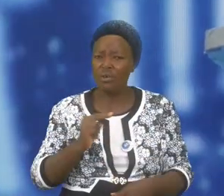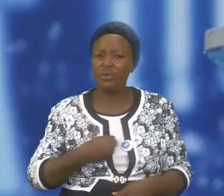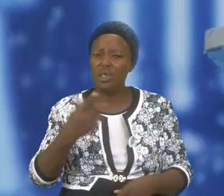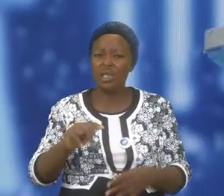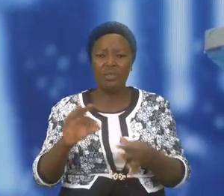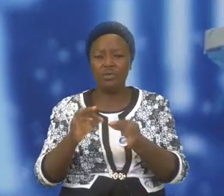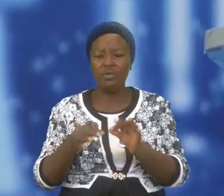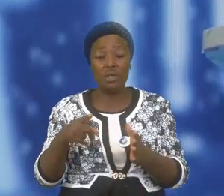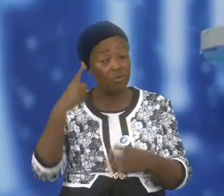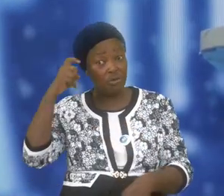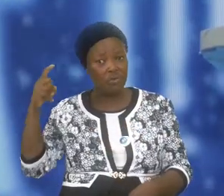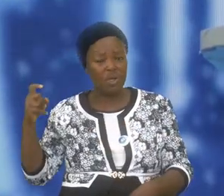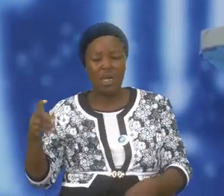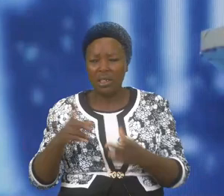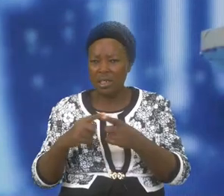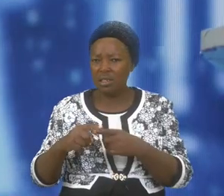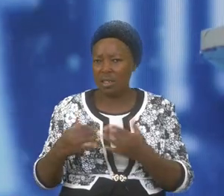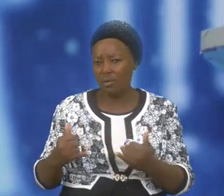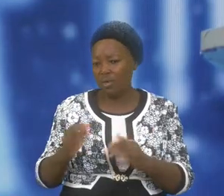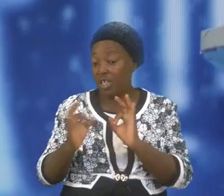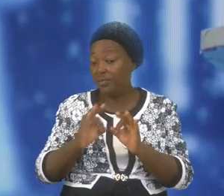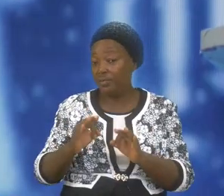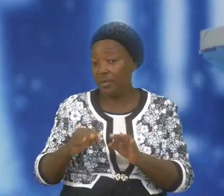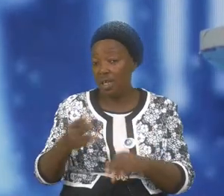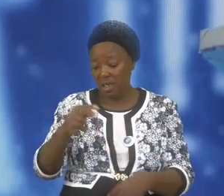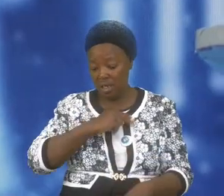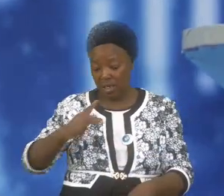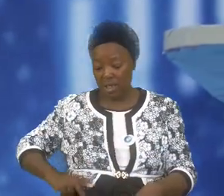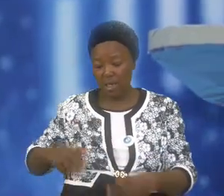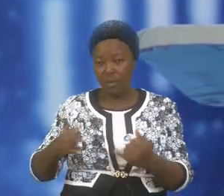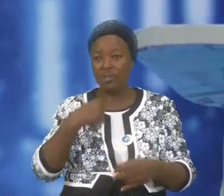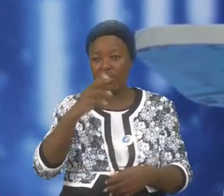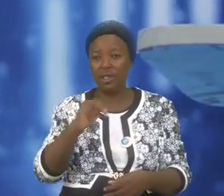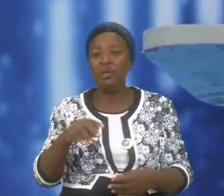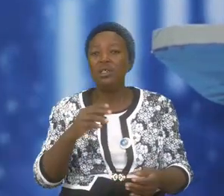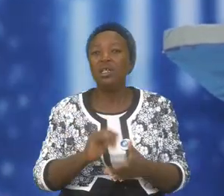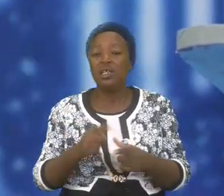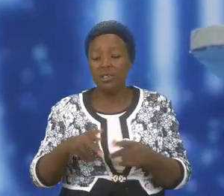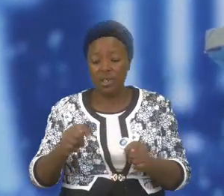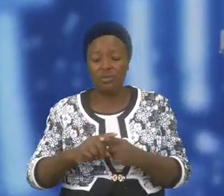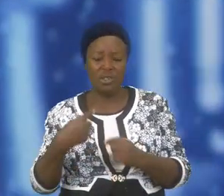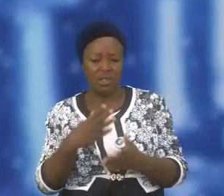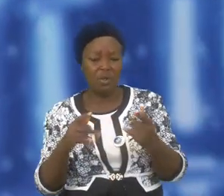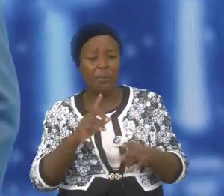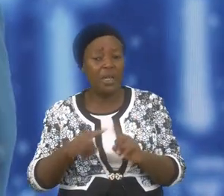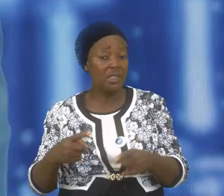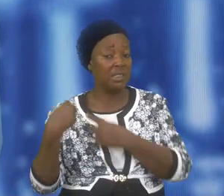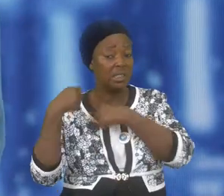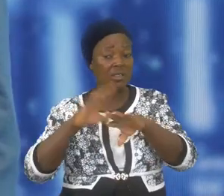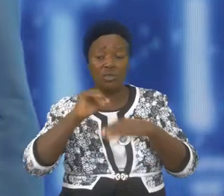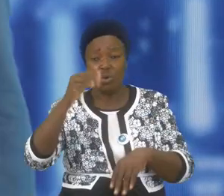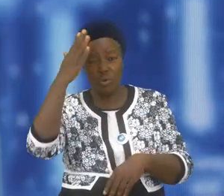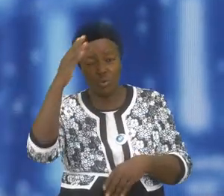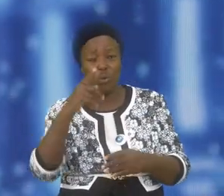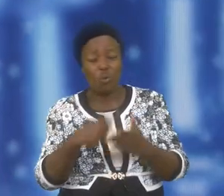say something, and since he didn't know what was the right interpretation, they will pretend as if they were telling him the truth. They